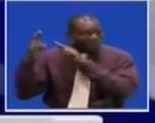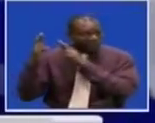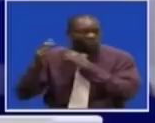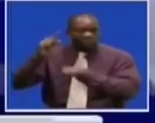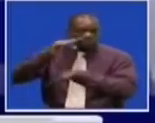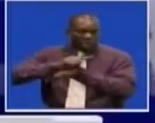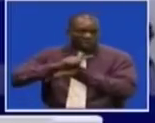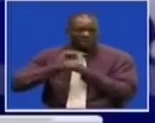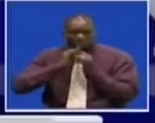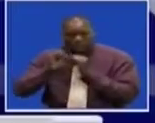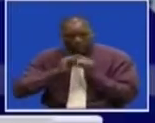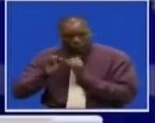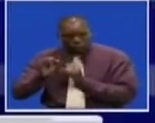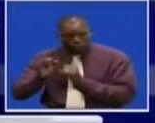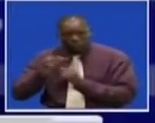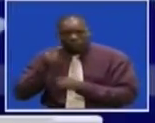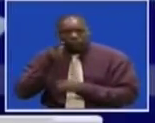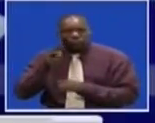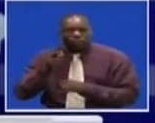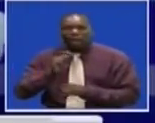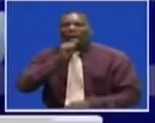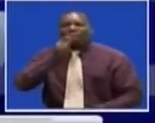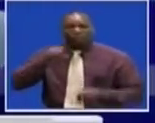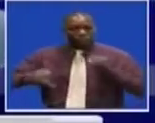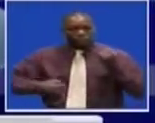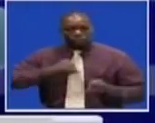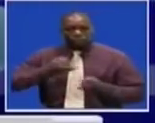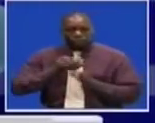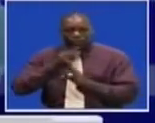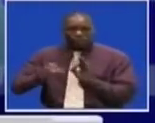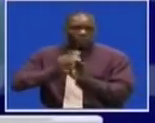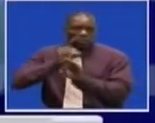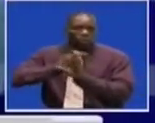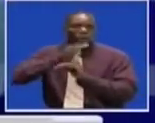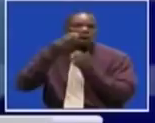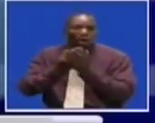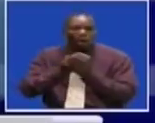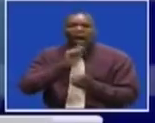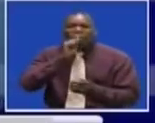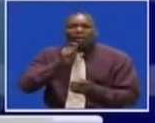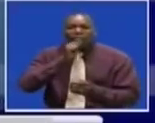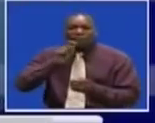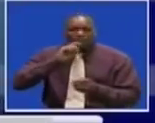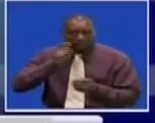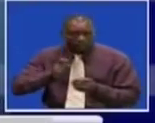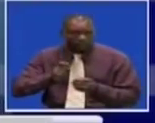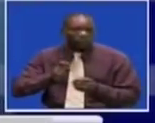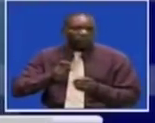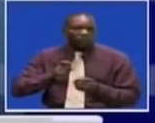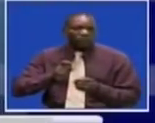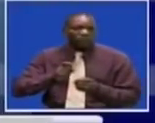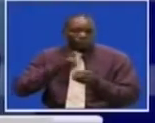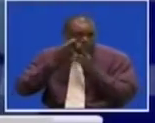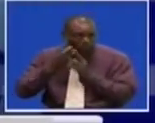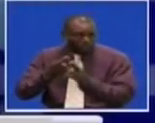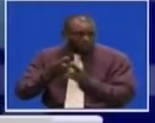Mr. Kasolo said the freedom that the press enjoys should be cherished by all media players. He said government